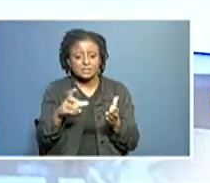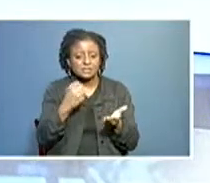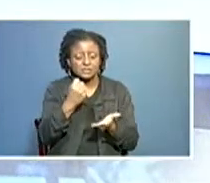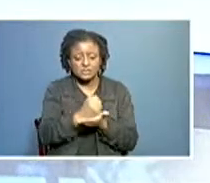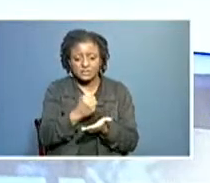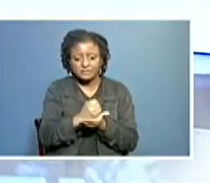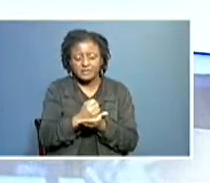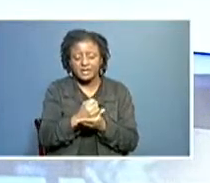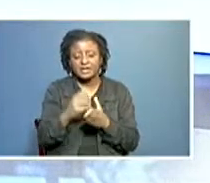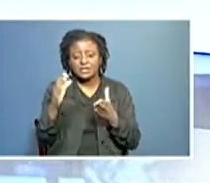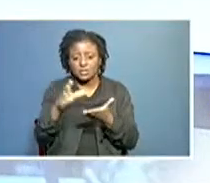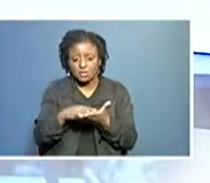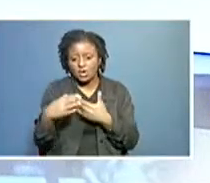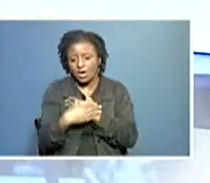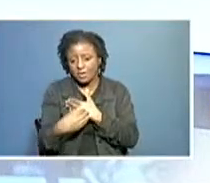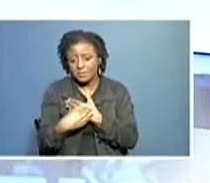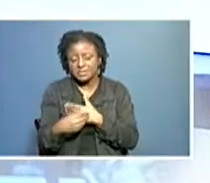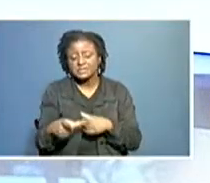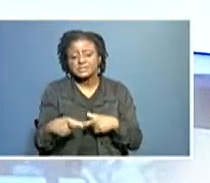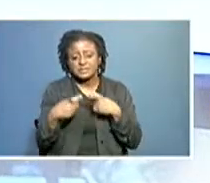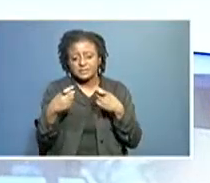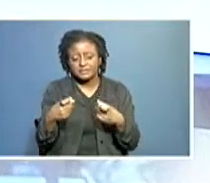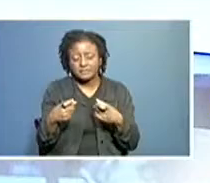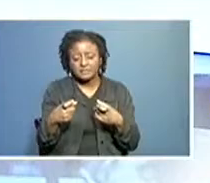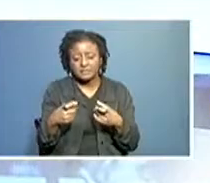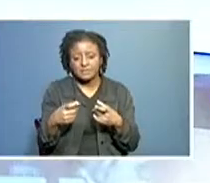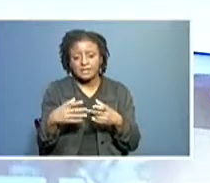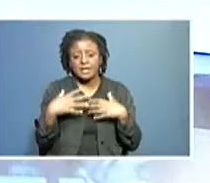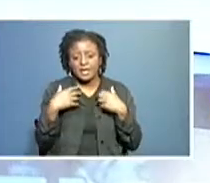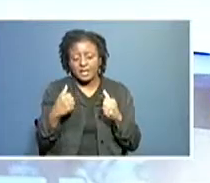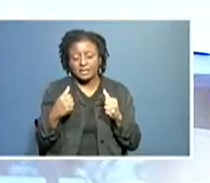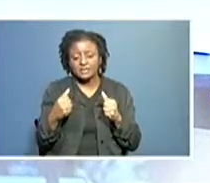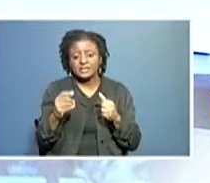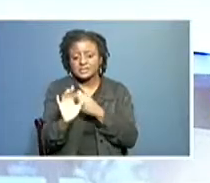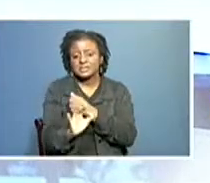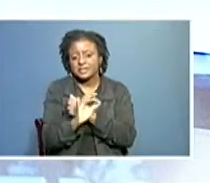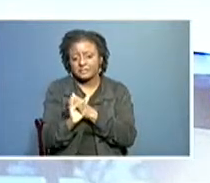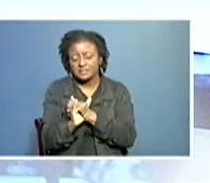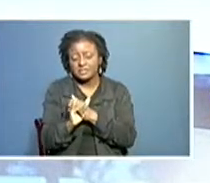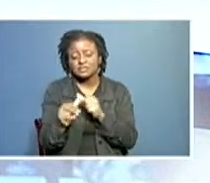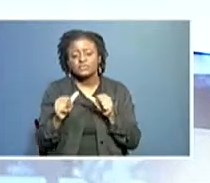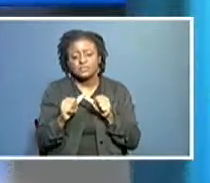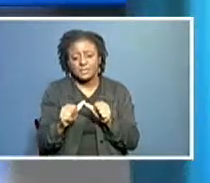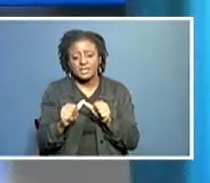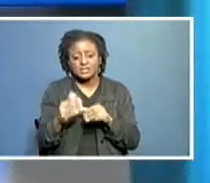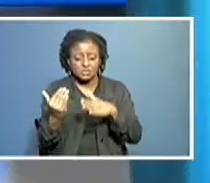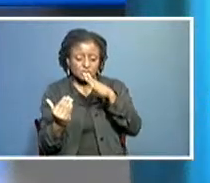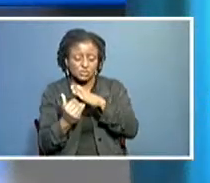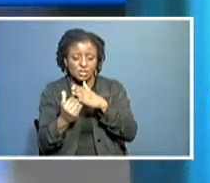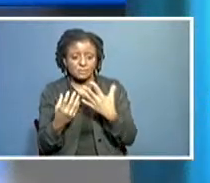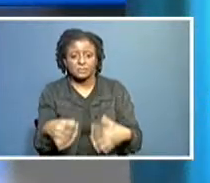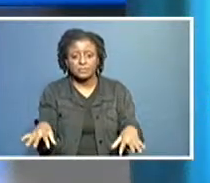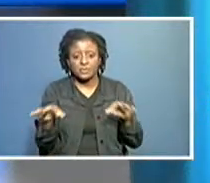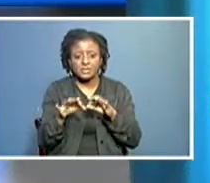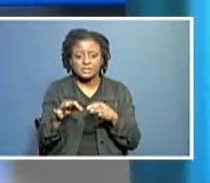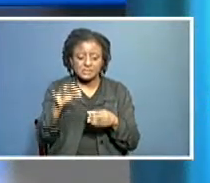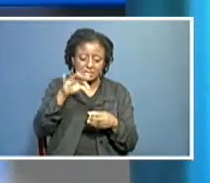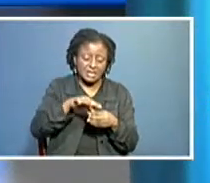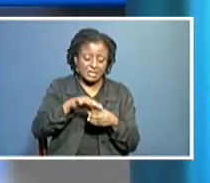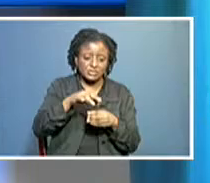Amid the ongoing pandemic, health and safety remains a top priority. Election poll